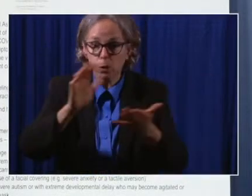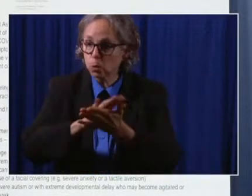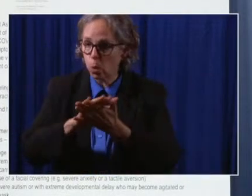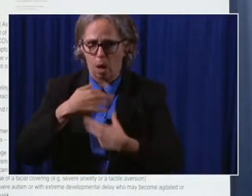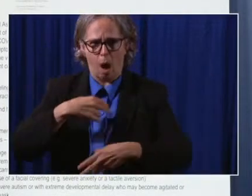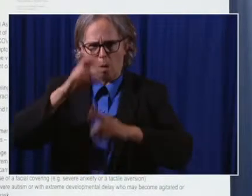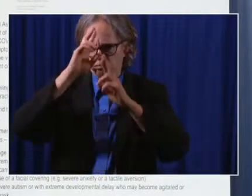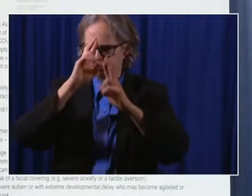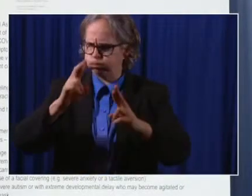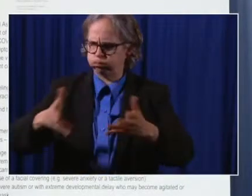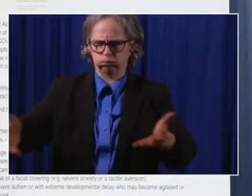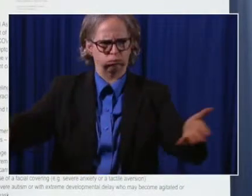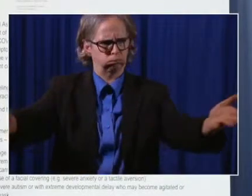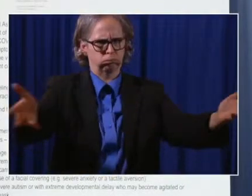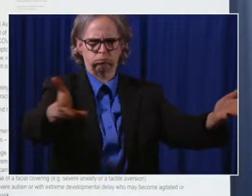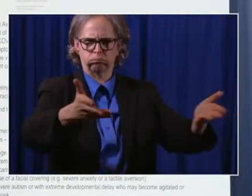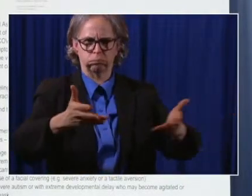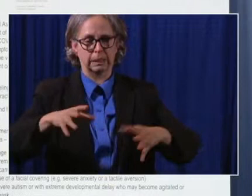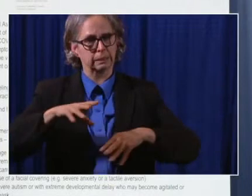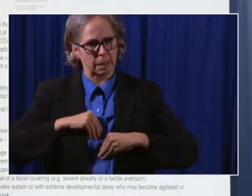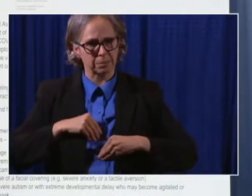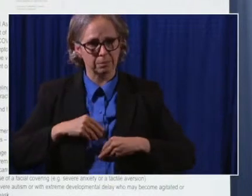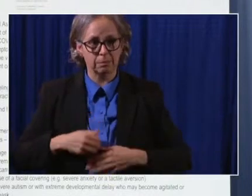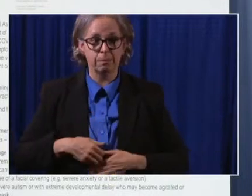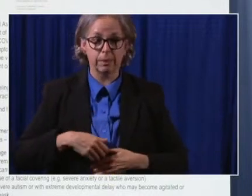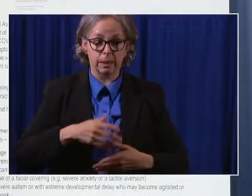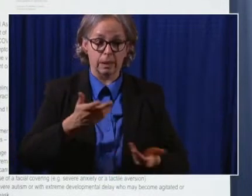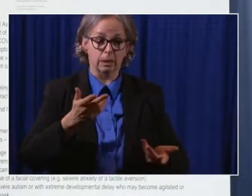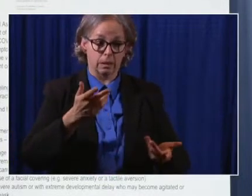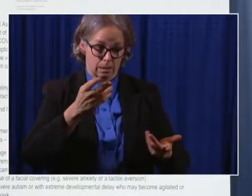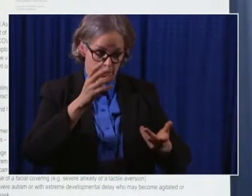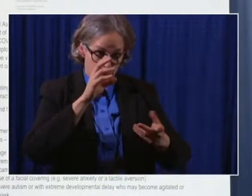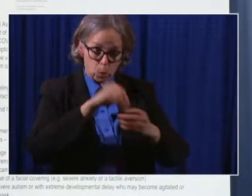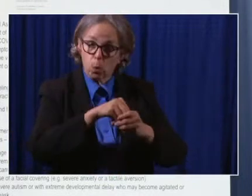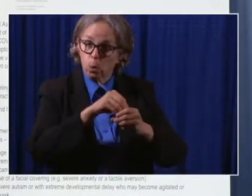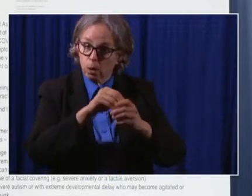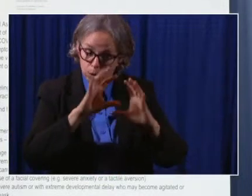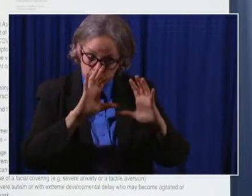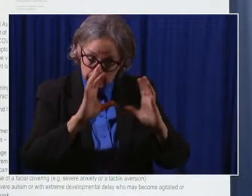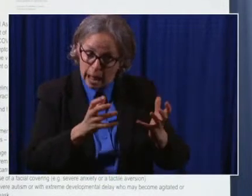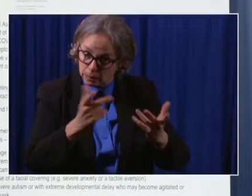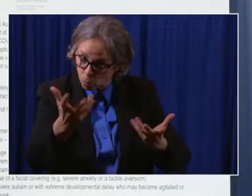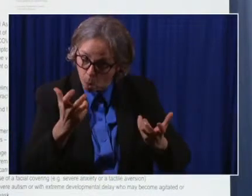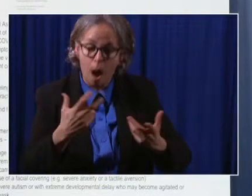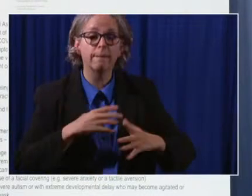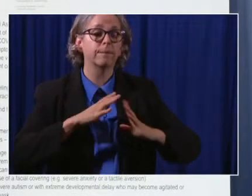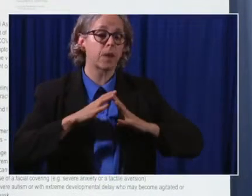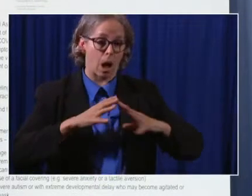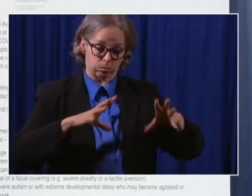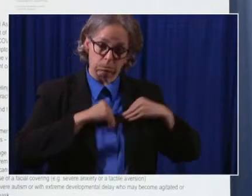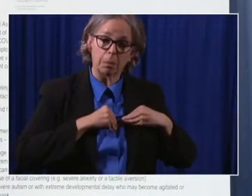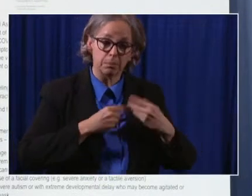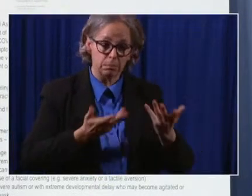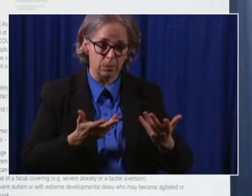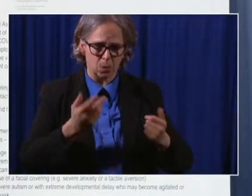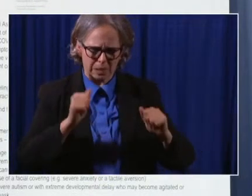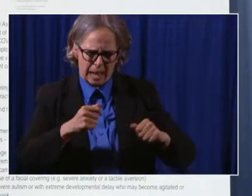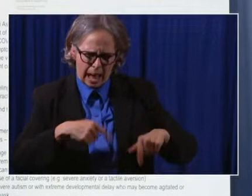go back, for them to have a chance, a fighting chance of being able to stay